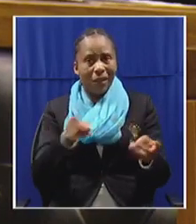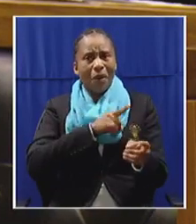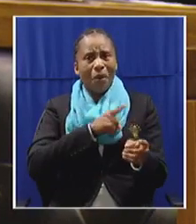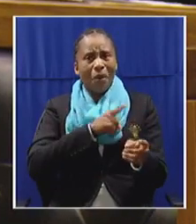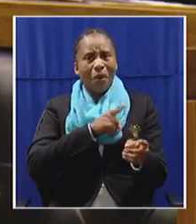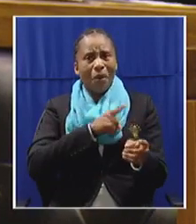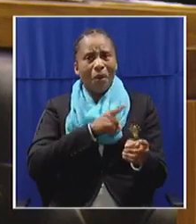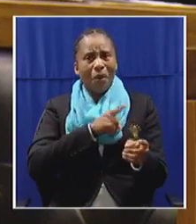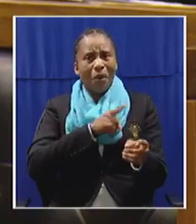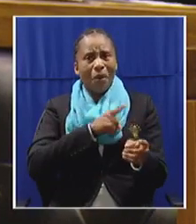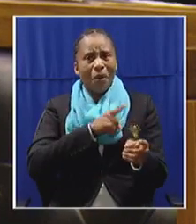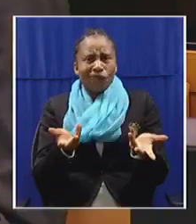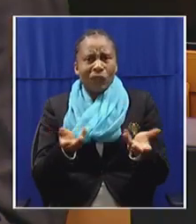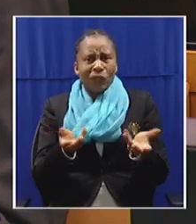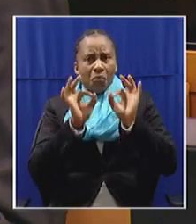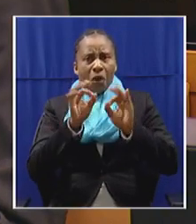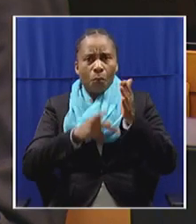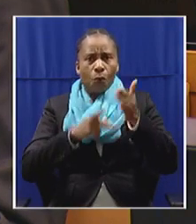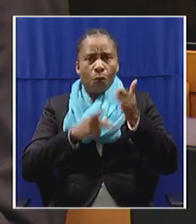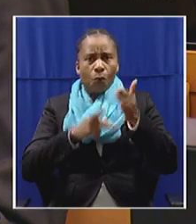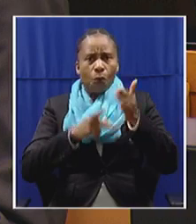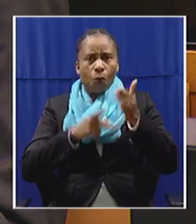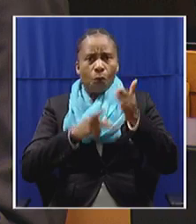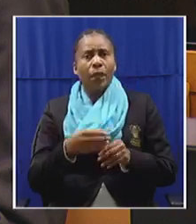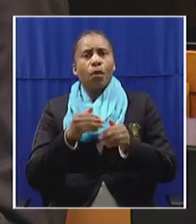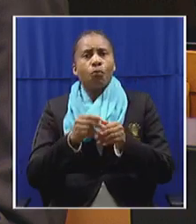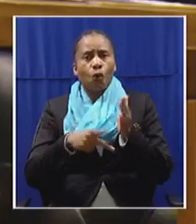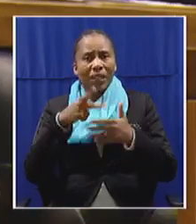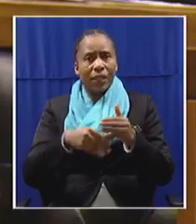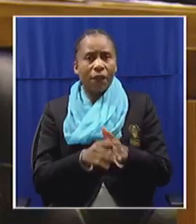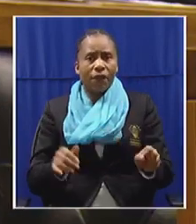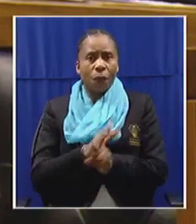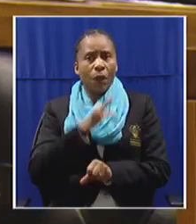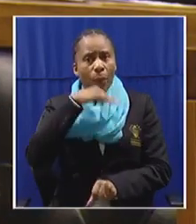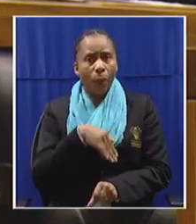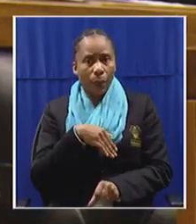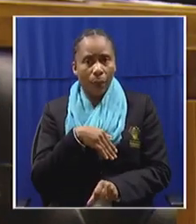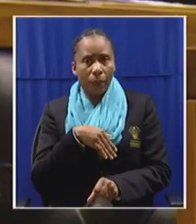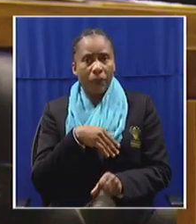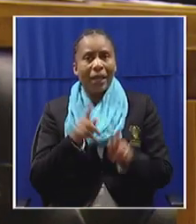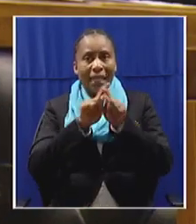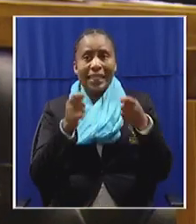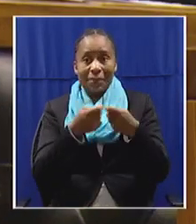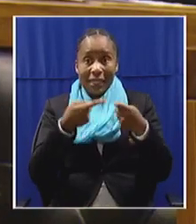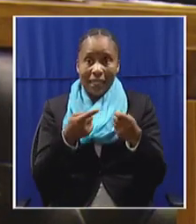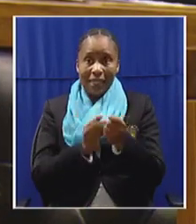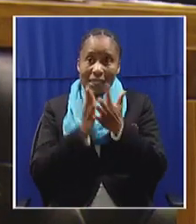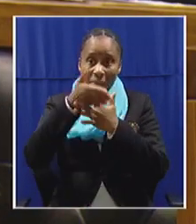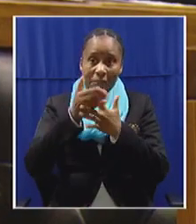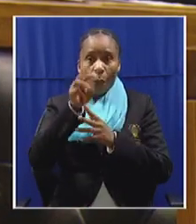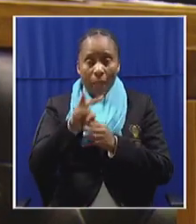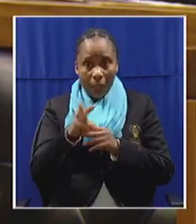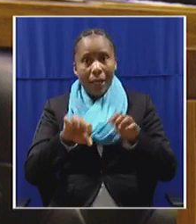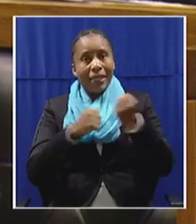personnel, projects are uncompleted, this team will intervene, supporting the Department